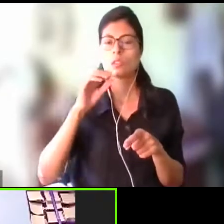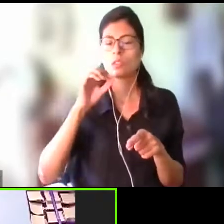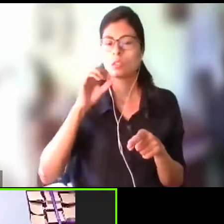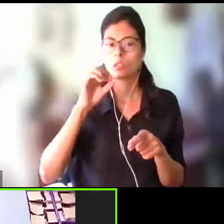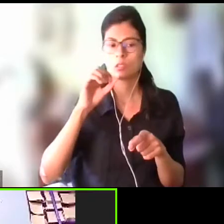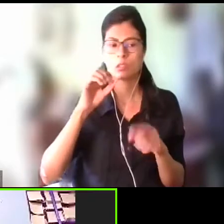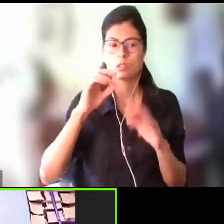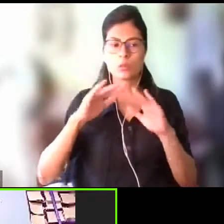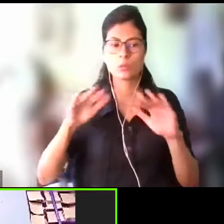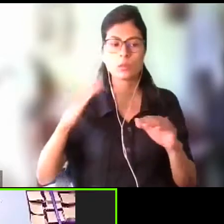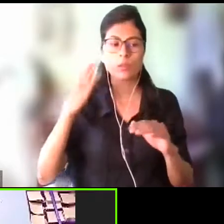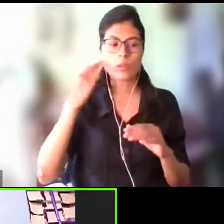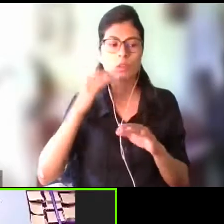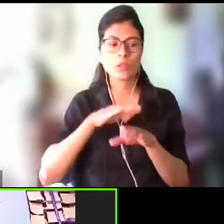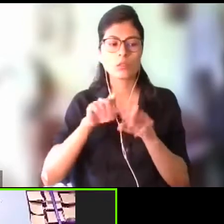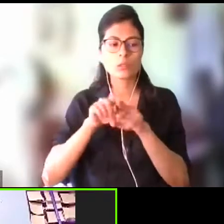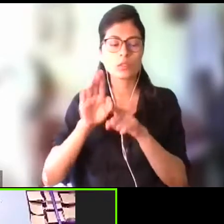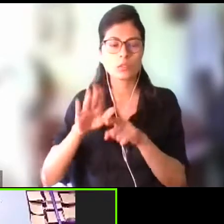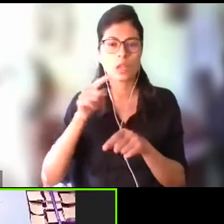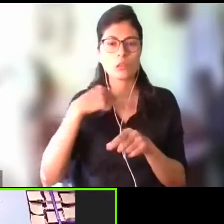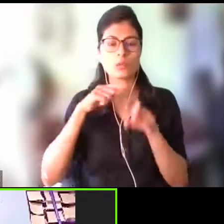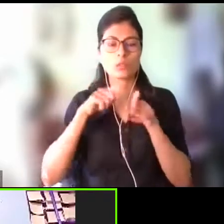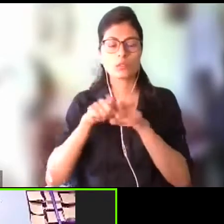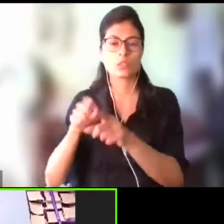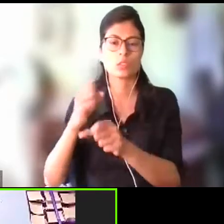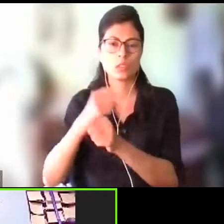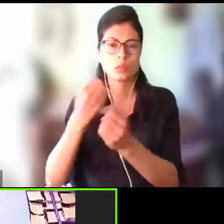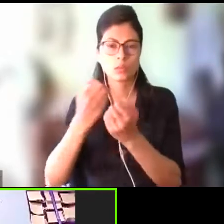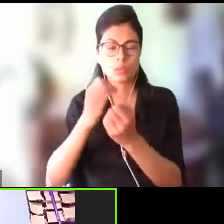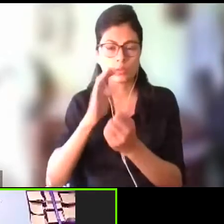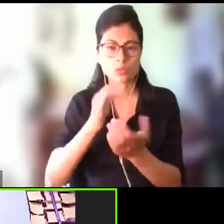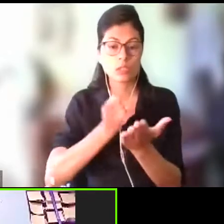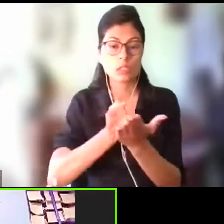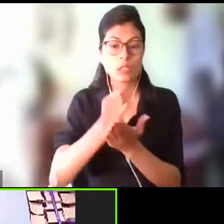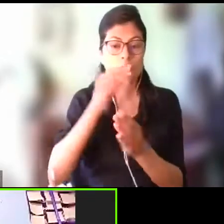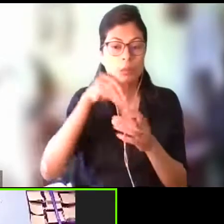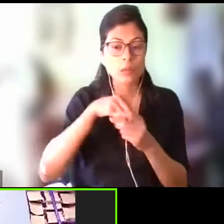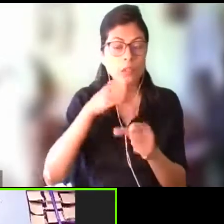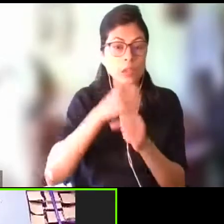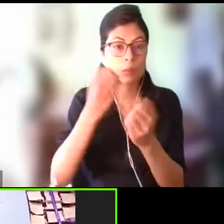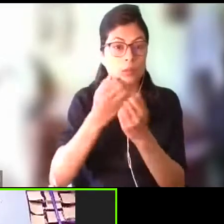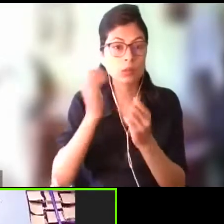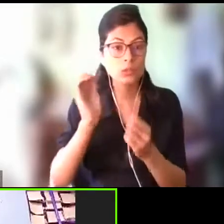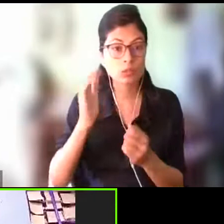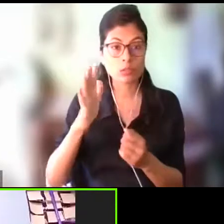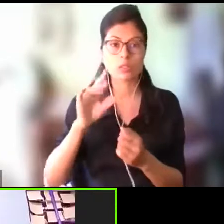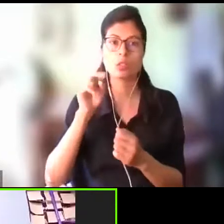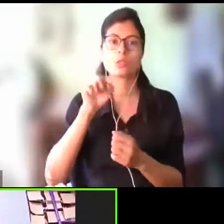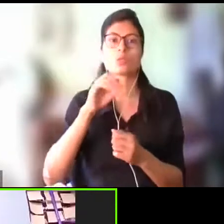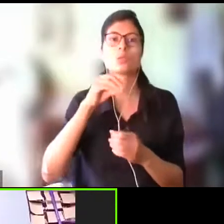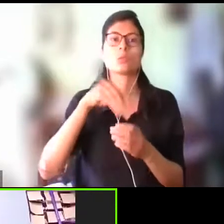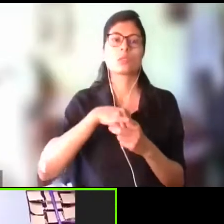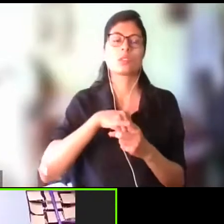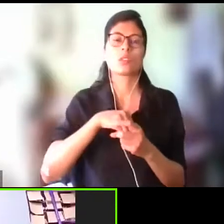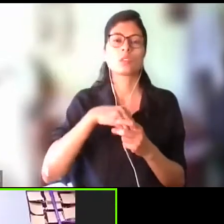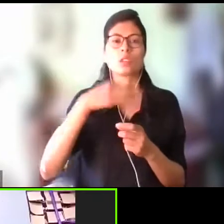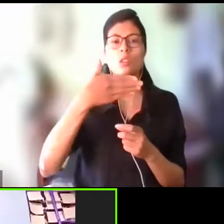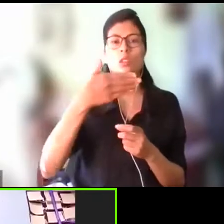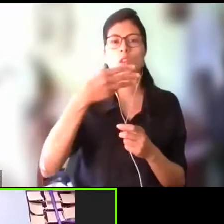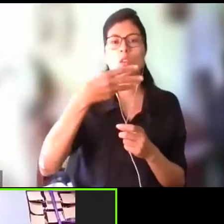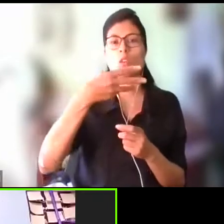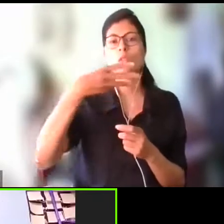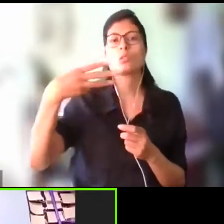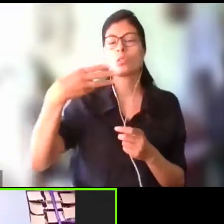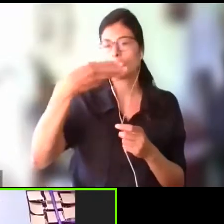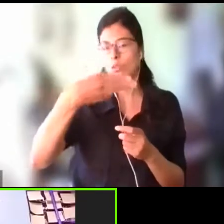who cannot work on the farmlands. We empower them with microenterprise development skills so they can be able to run small